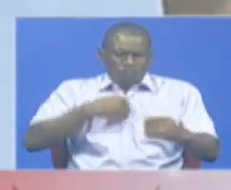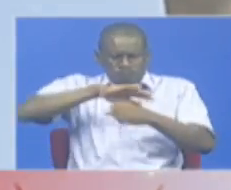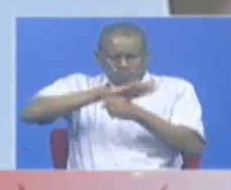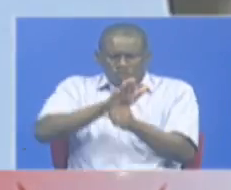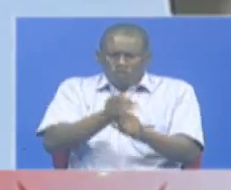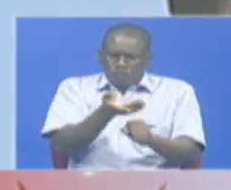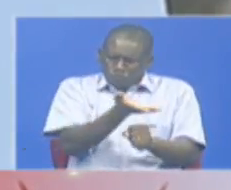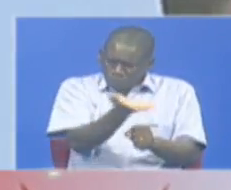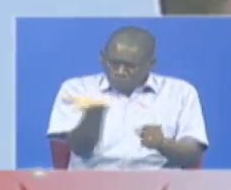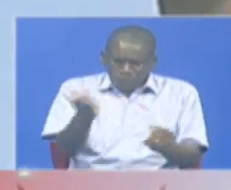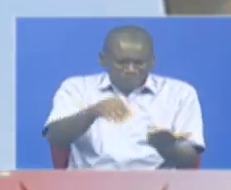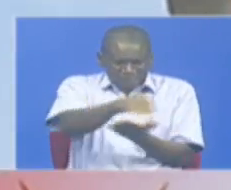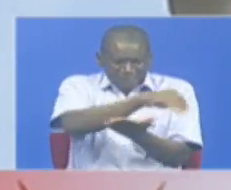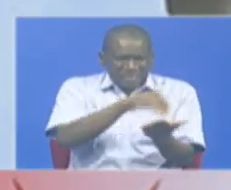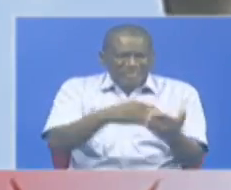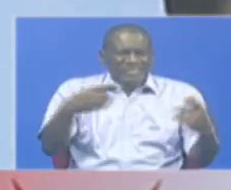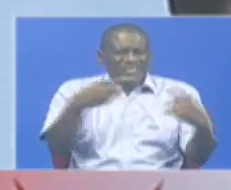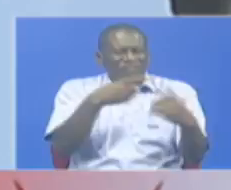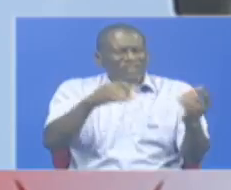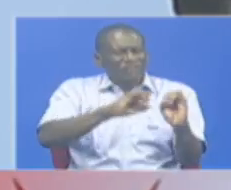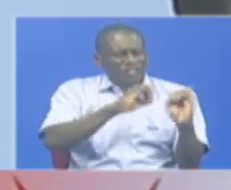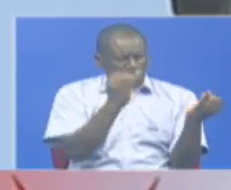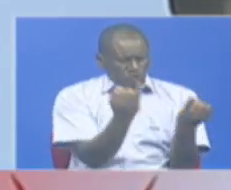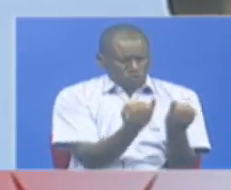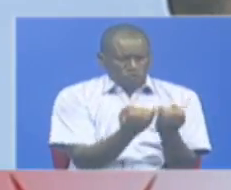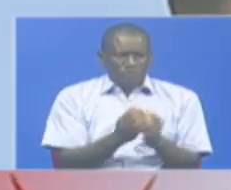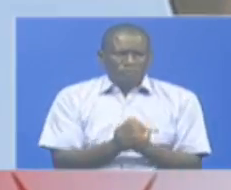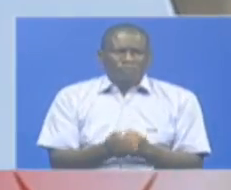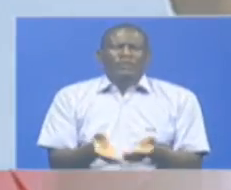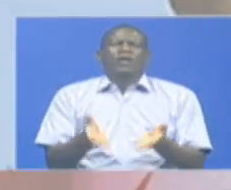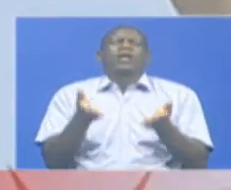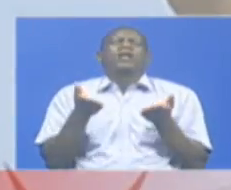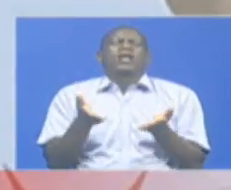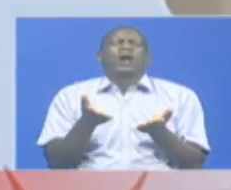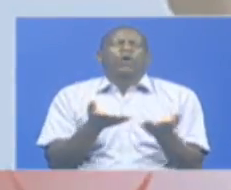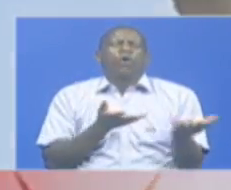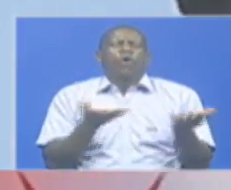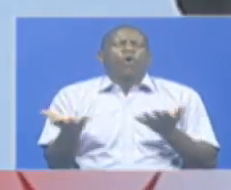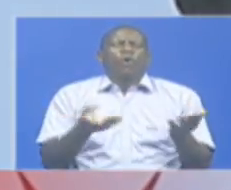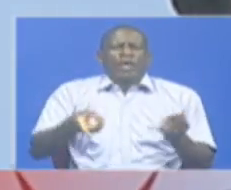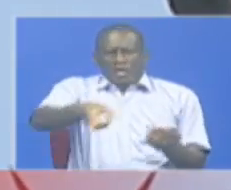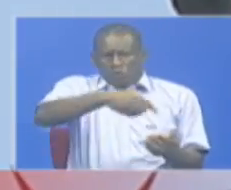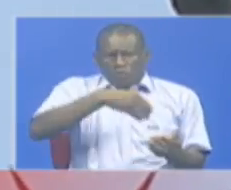testing at the various facilities. And